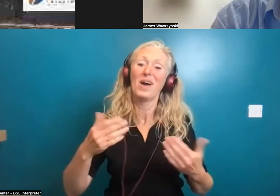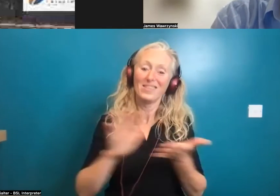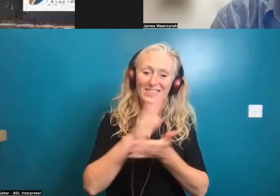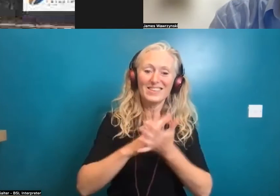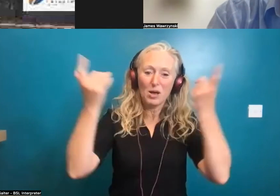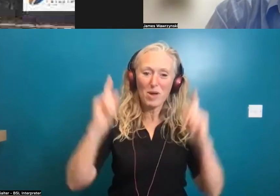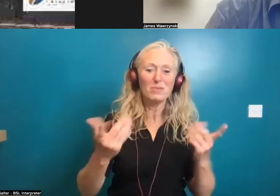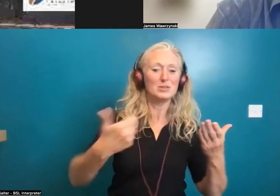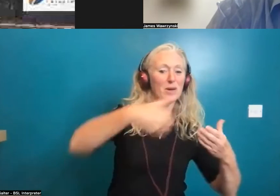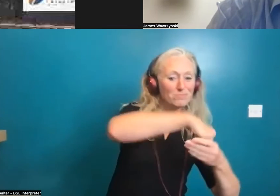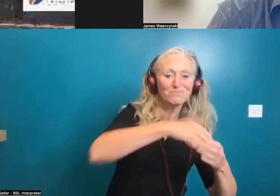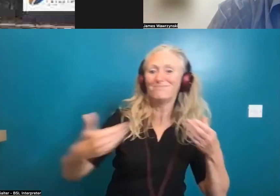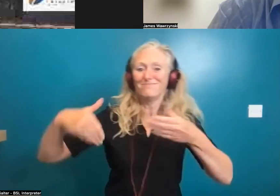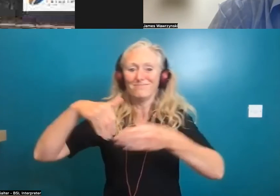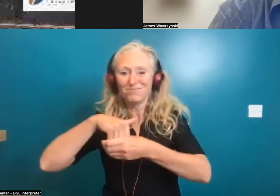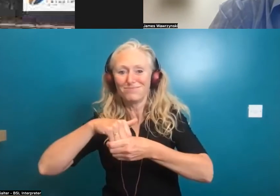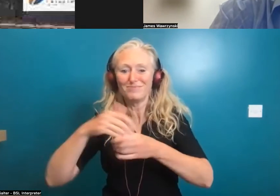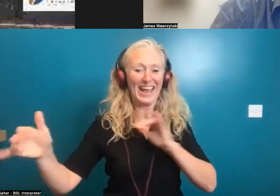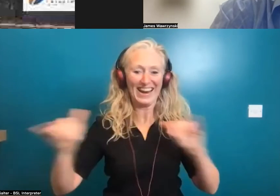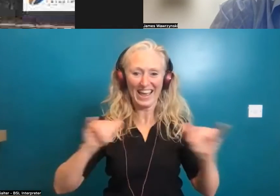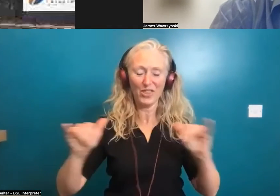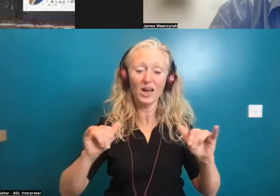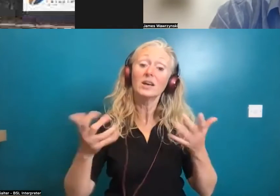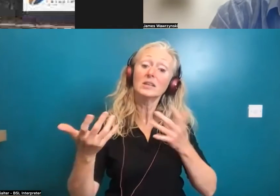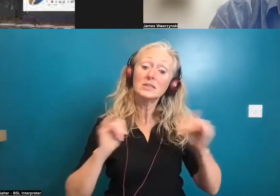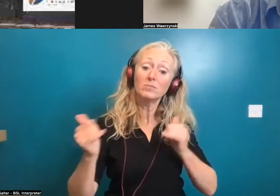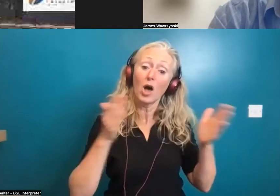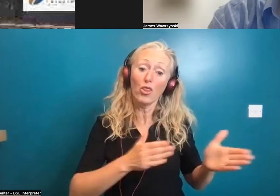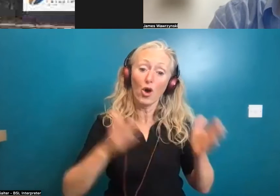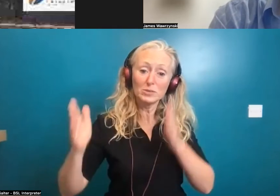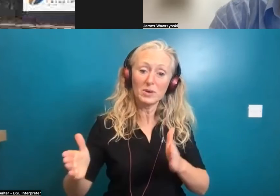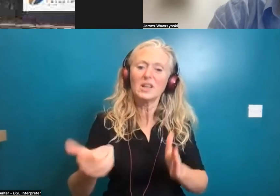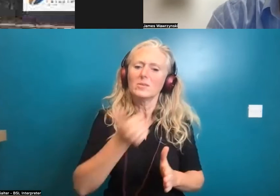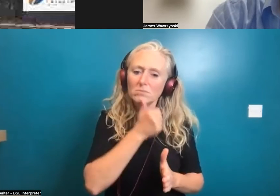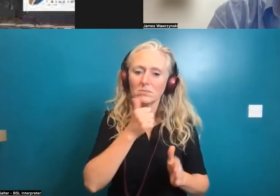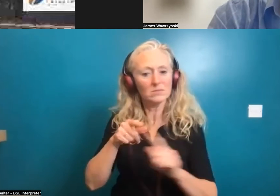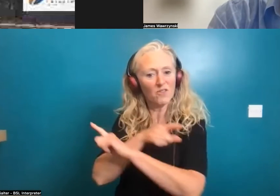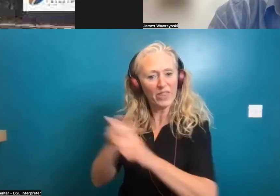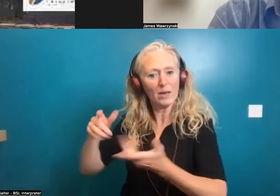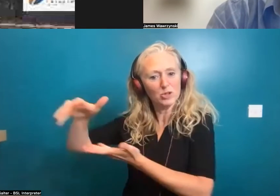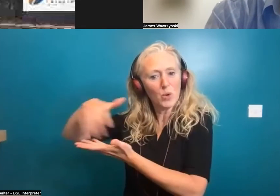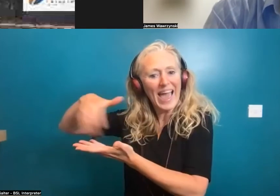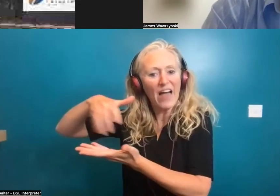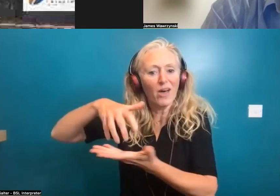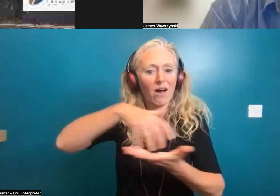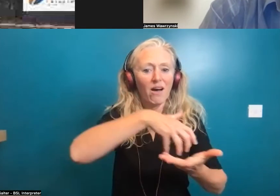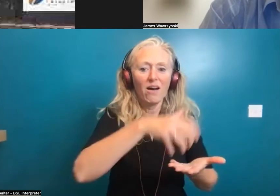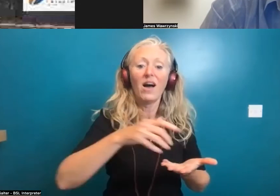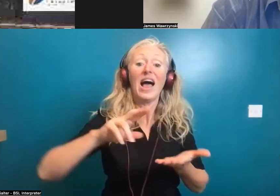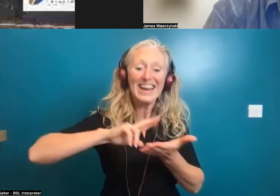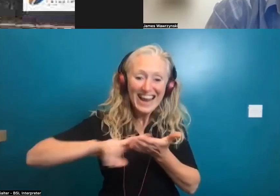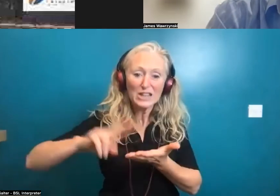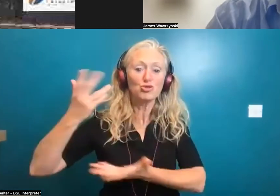Sometimes it's helpful for a hospital to have gathered natural history data on some of the cohort of patients who are being treated